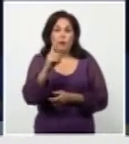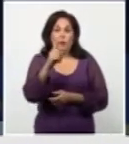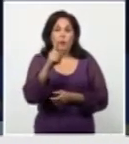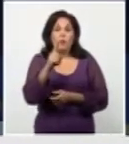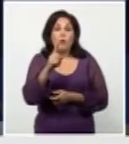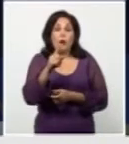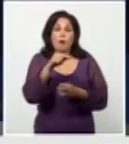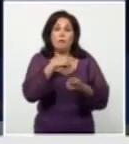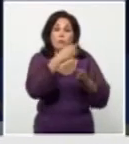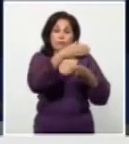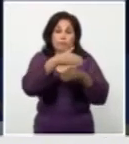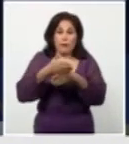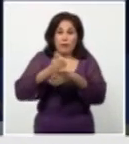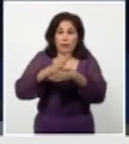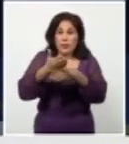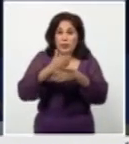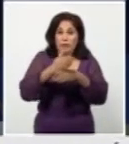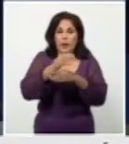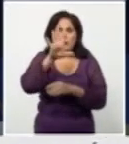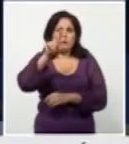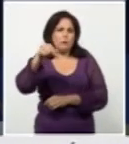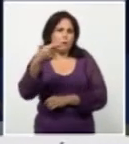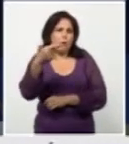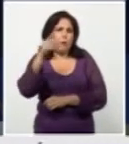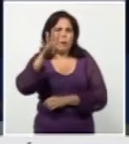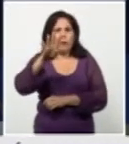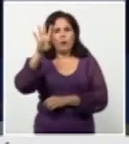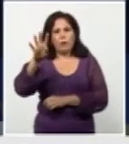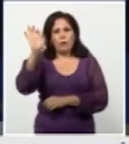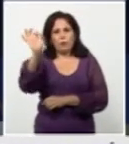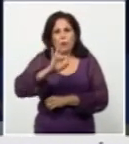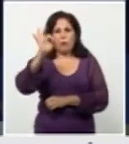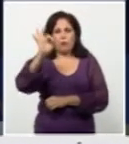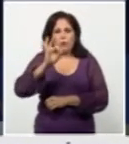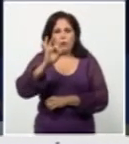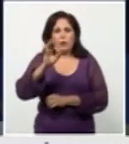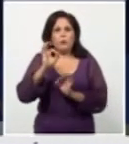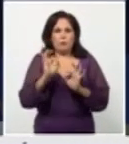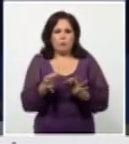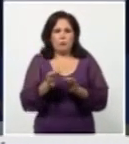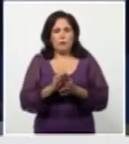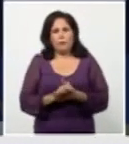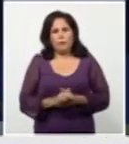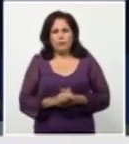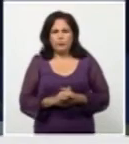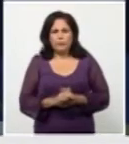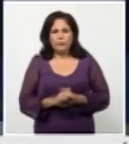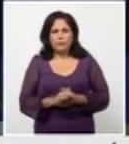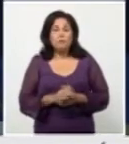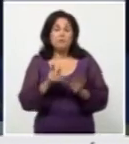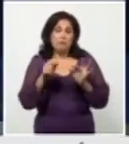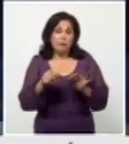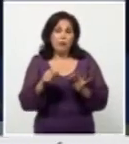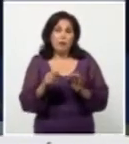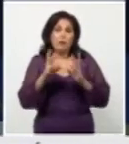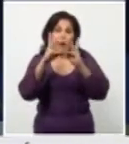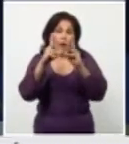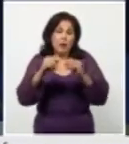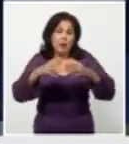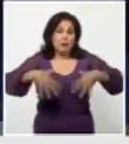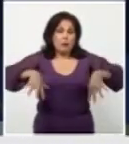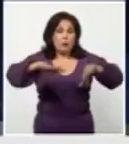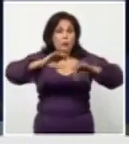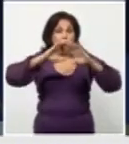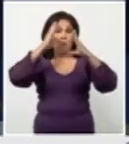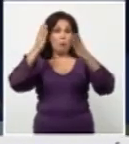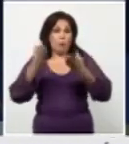This is the situation of the world and the specific situation of the region of the Americas,